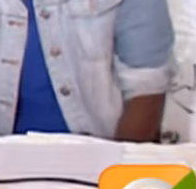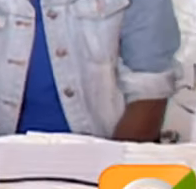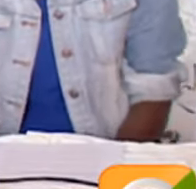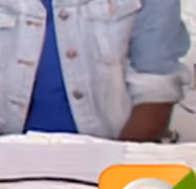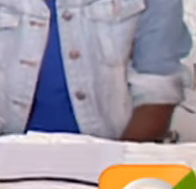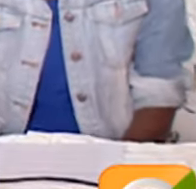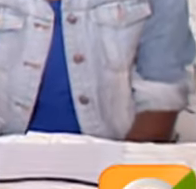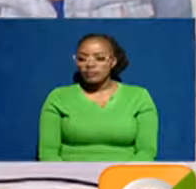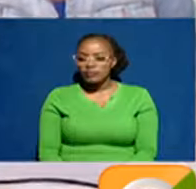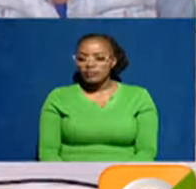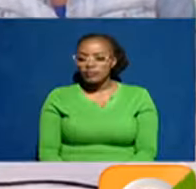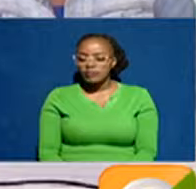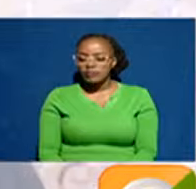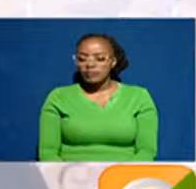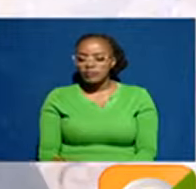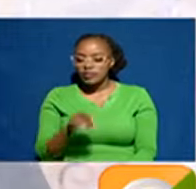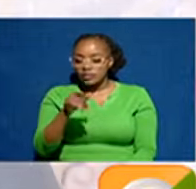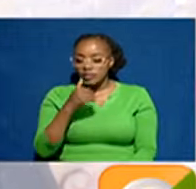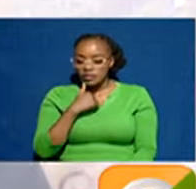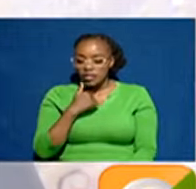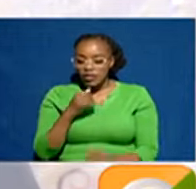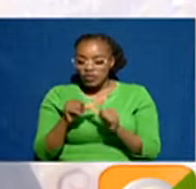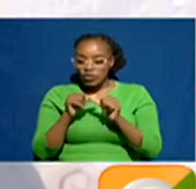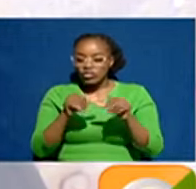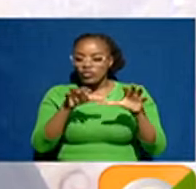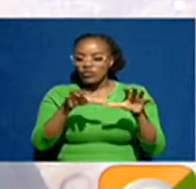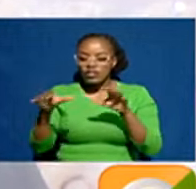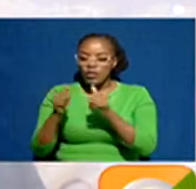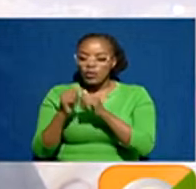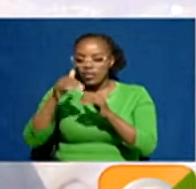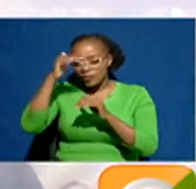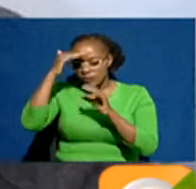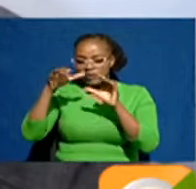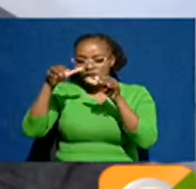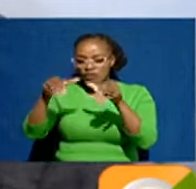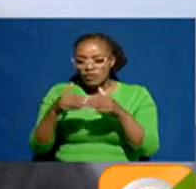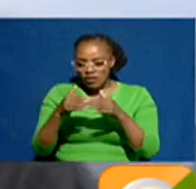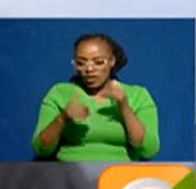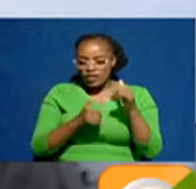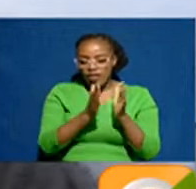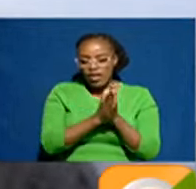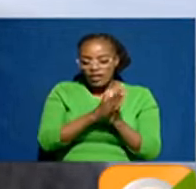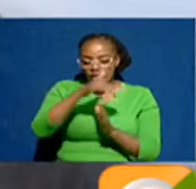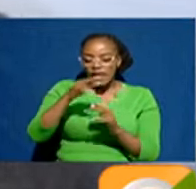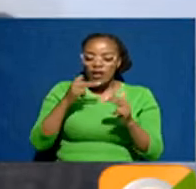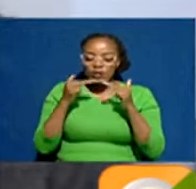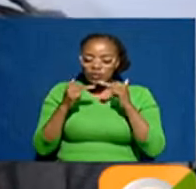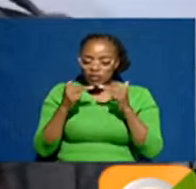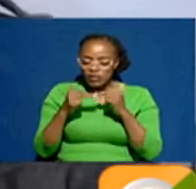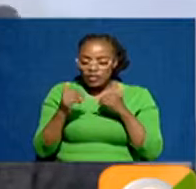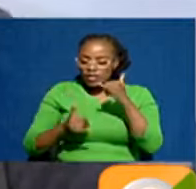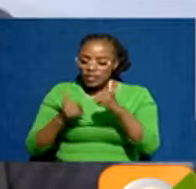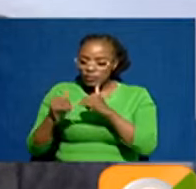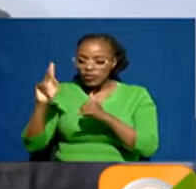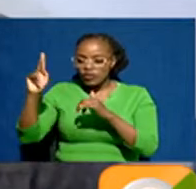illicit brew is, however, the subject of increasing frustration among Pub, Entertainment and Restaurants Association of Kenya PERAC